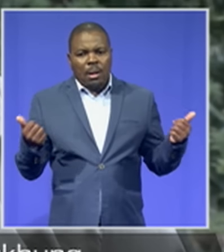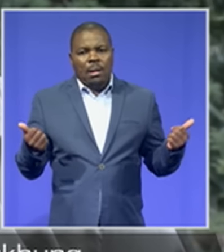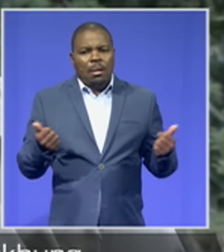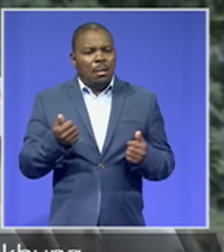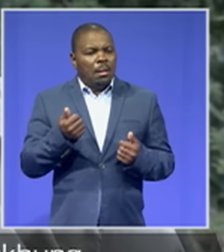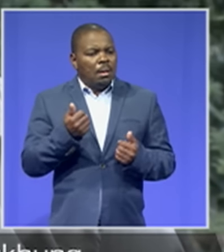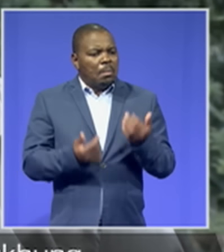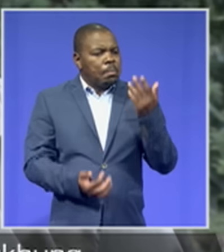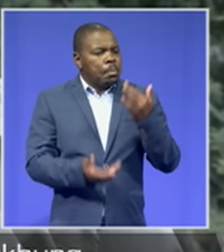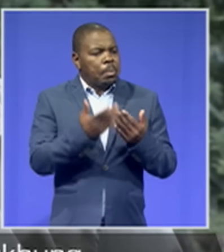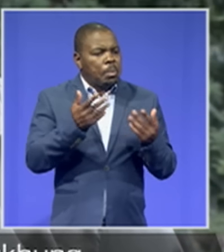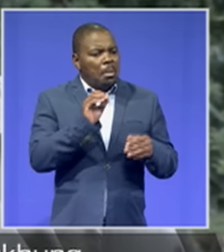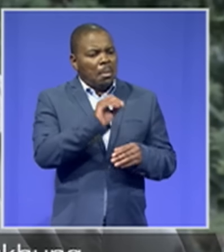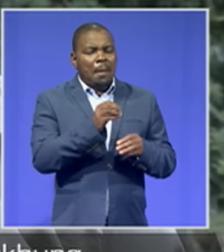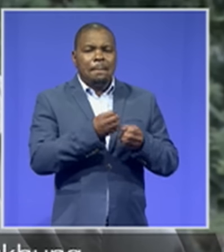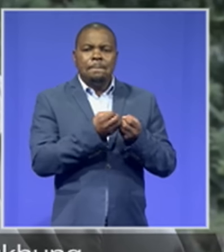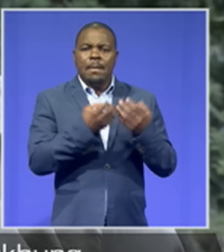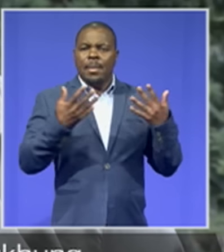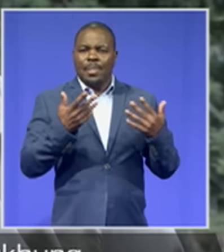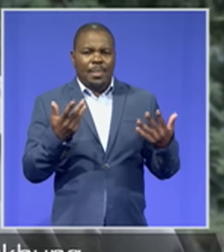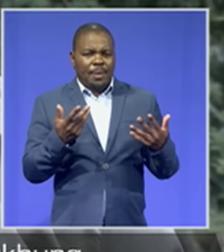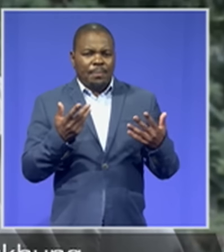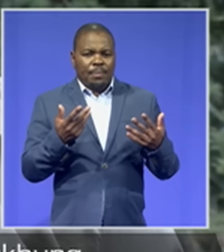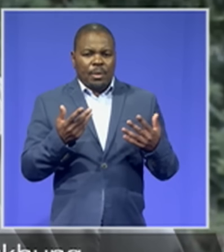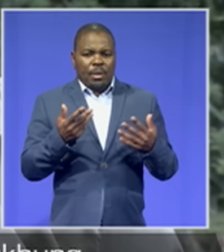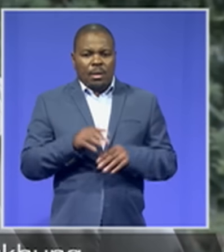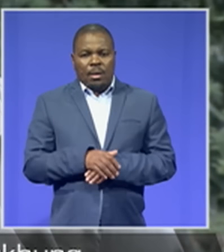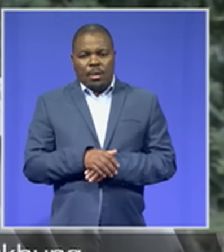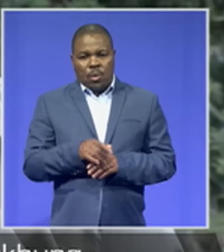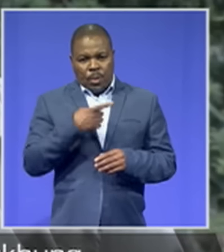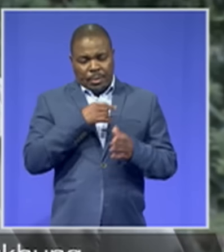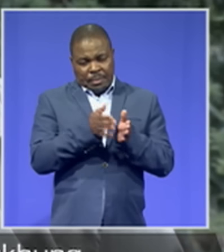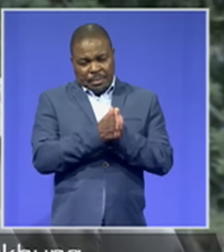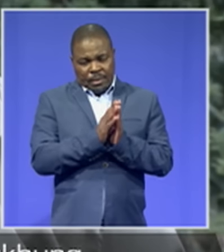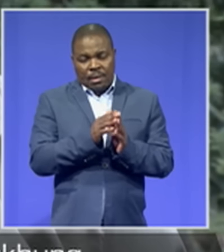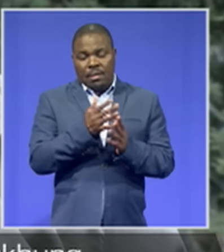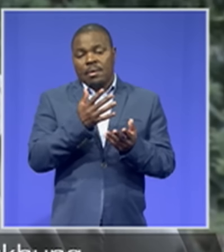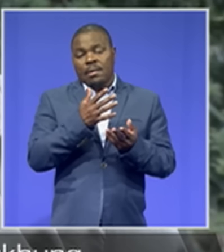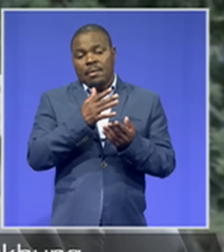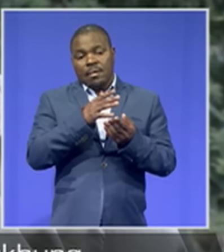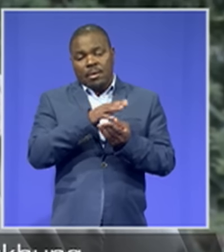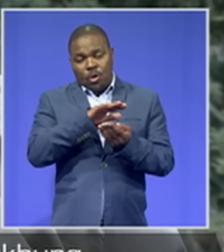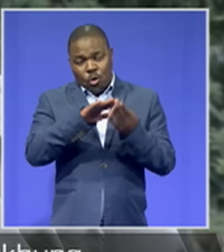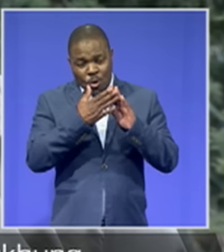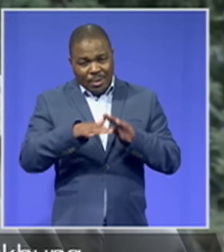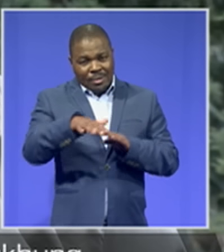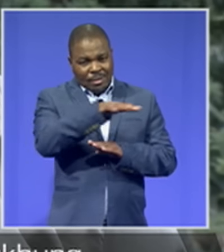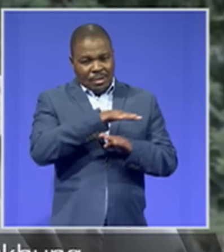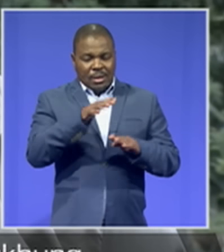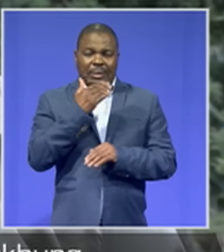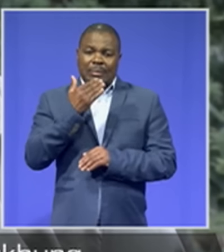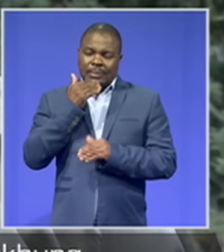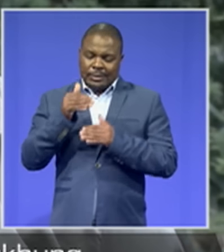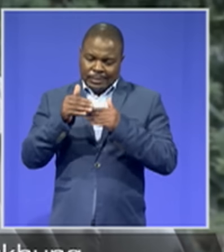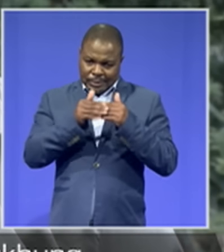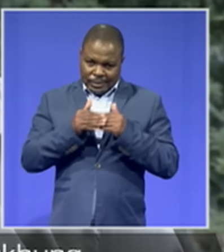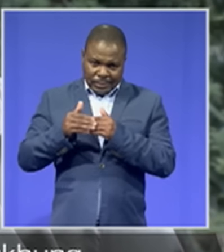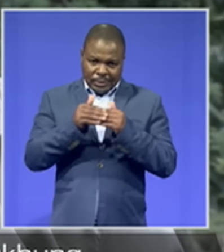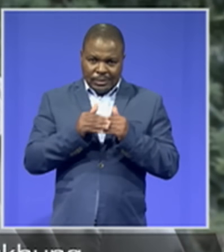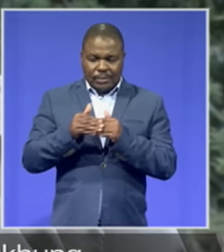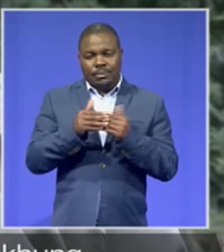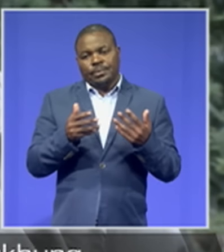leng gore e kwa godimo thata mme re ka lopa baagi go nna ka dinako tse tsotlhe ba ntse ba tlhokometse se re ka se